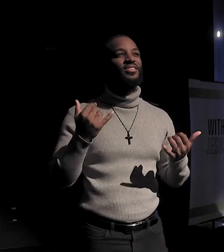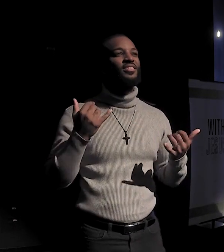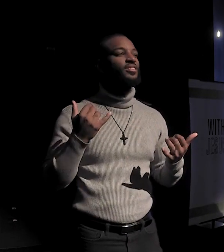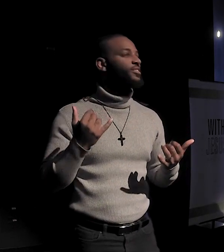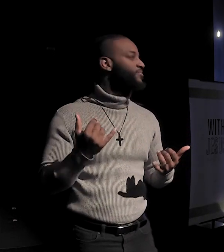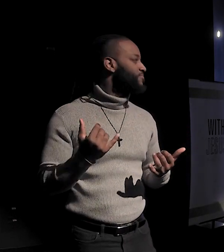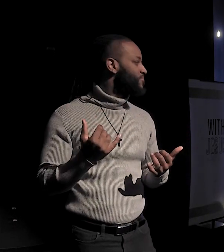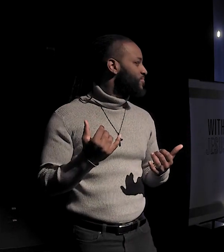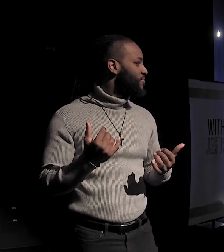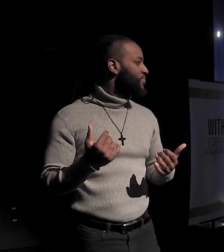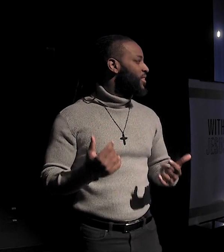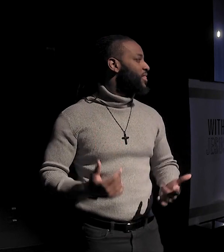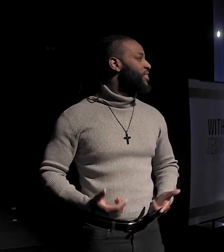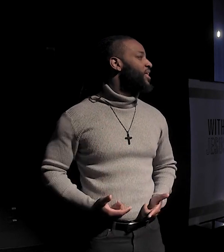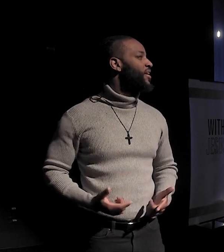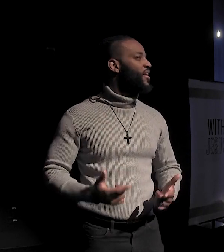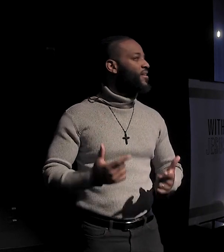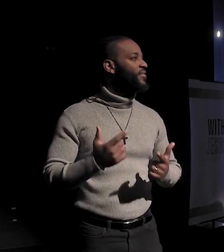presence